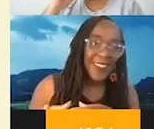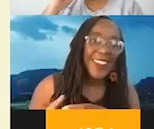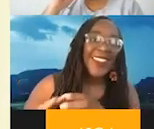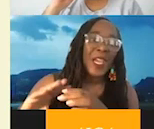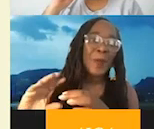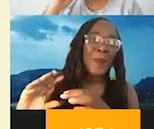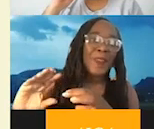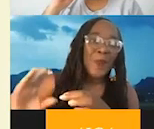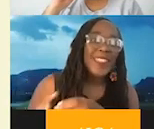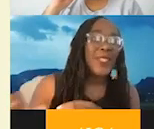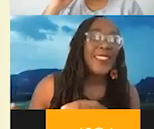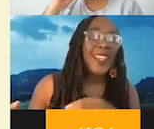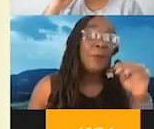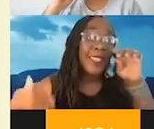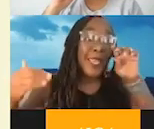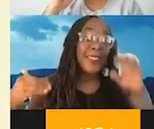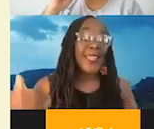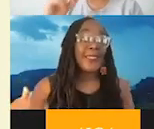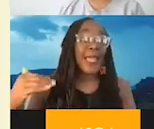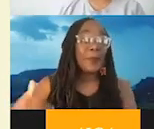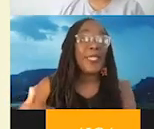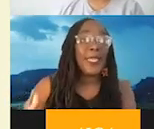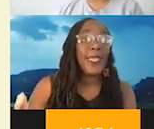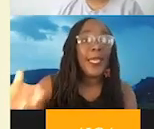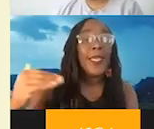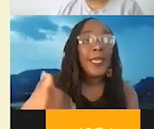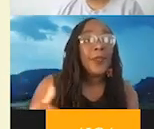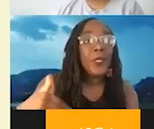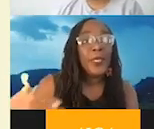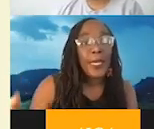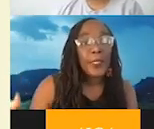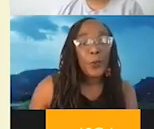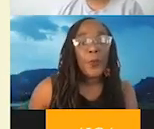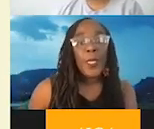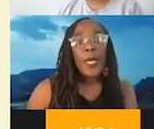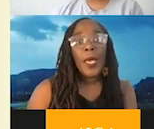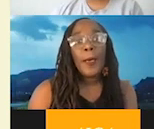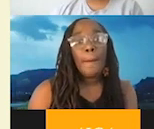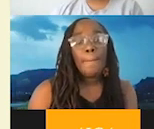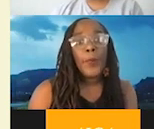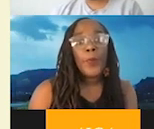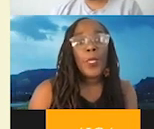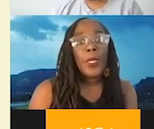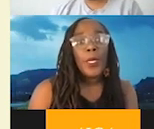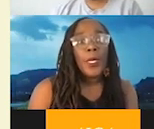another question or discussion, but that is the lens that I'm taking in the work that I do.